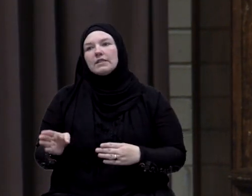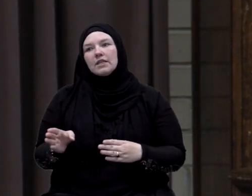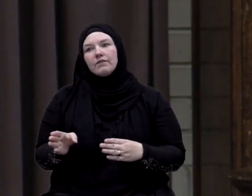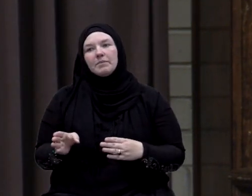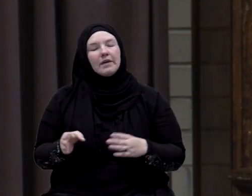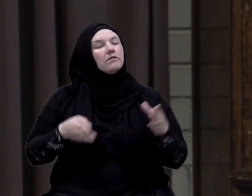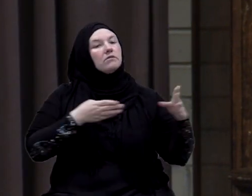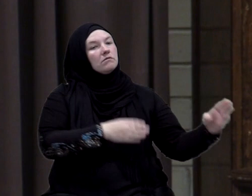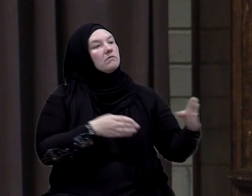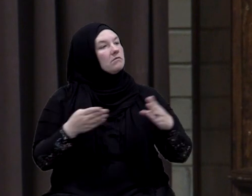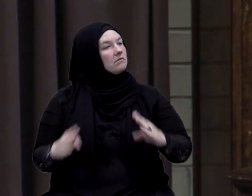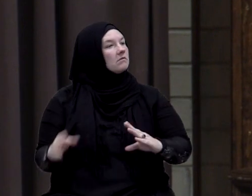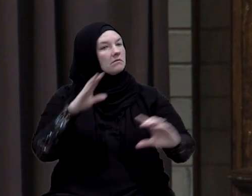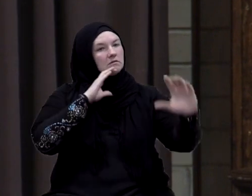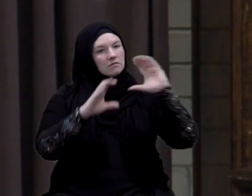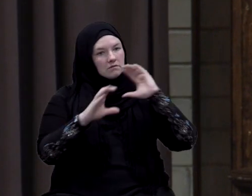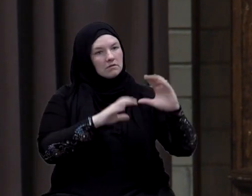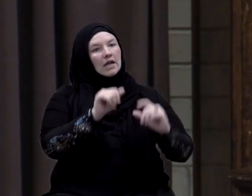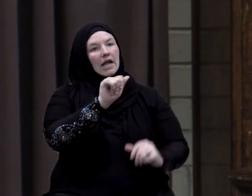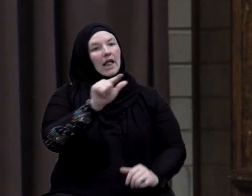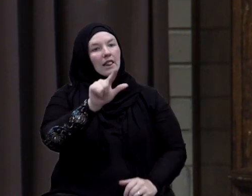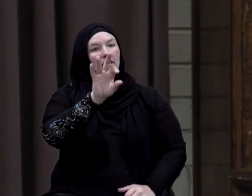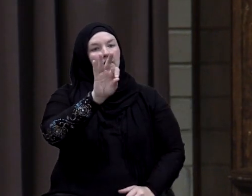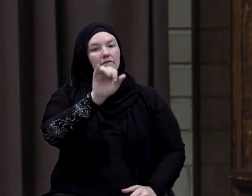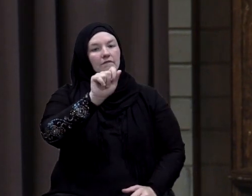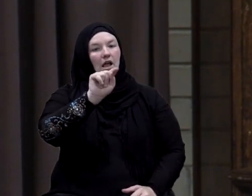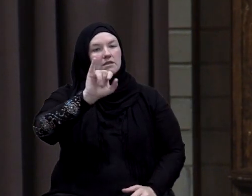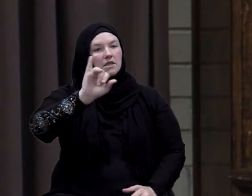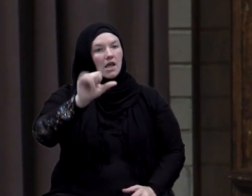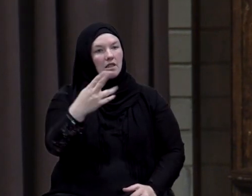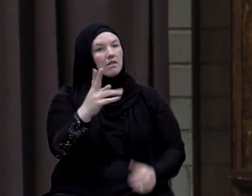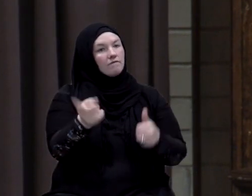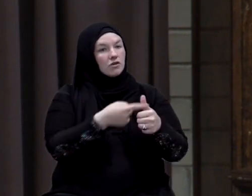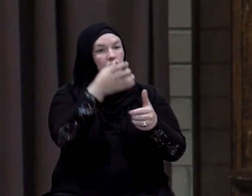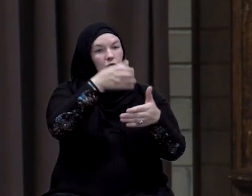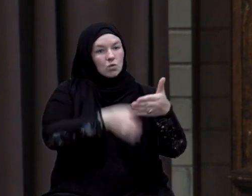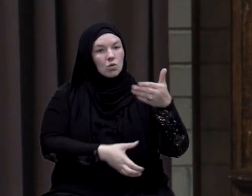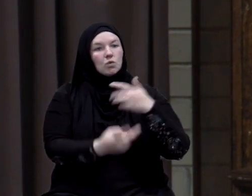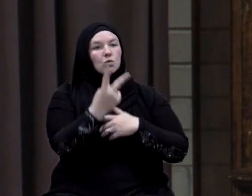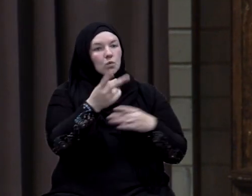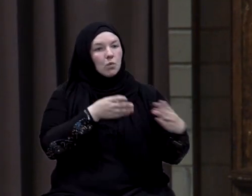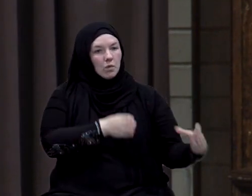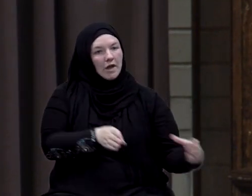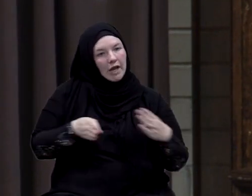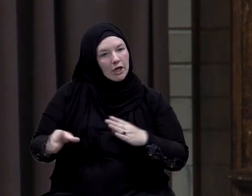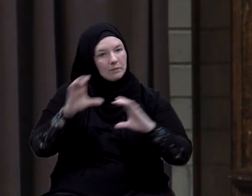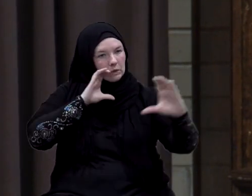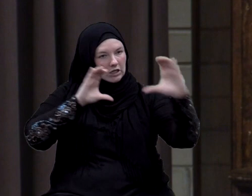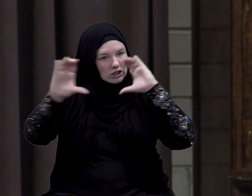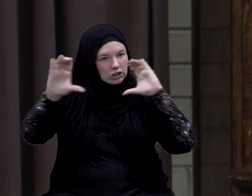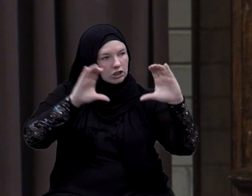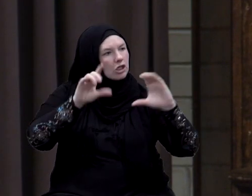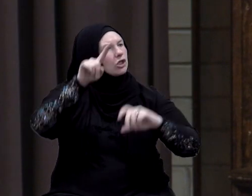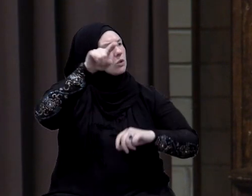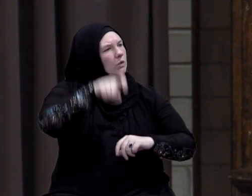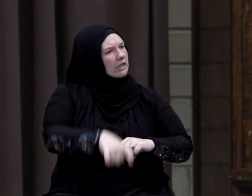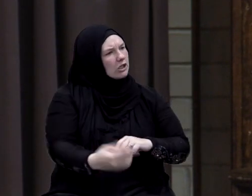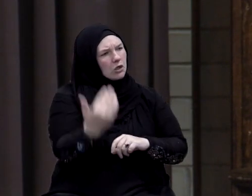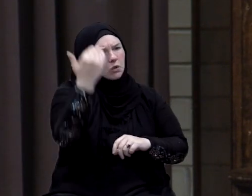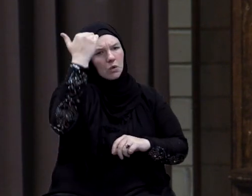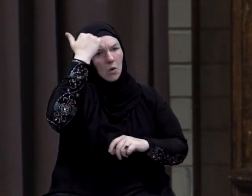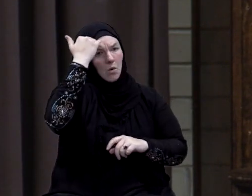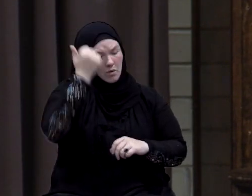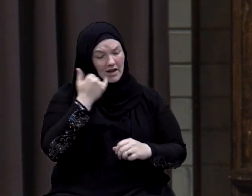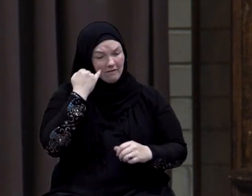I want to repeat this. Al-Fatiha is a two-way communication. When you read it, you need to know what Allah's